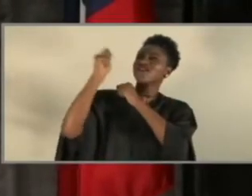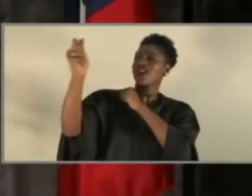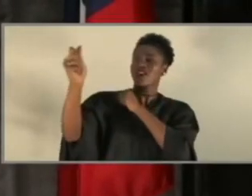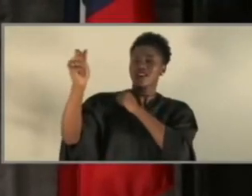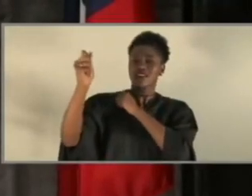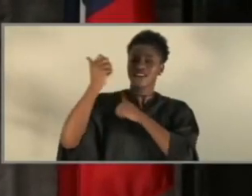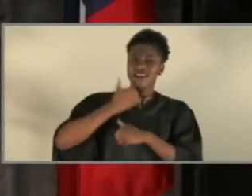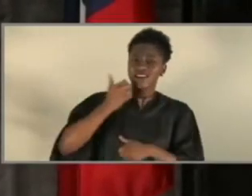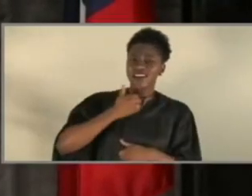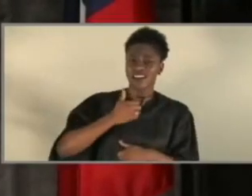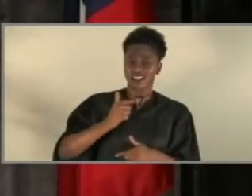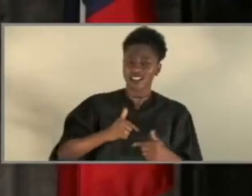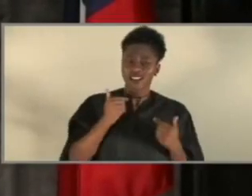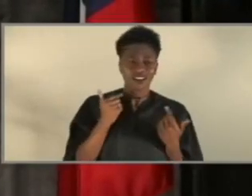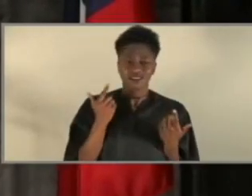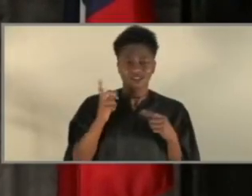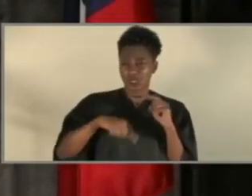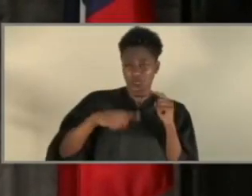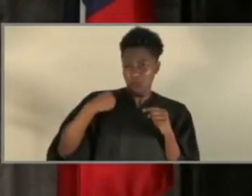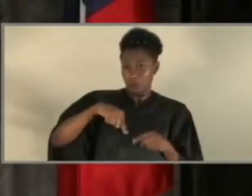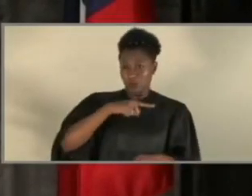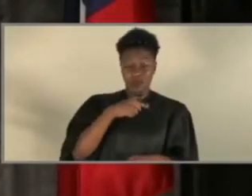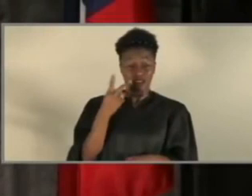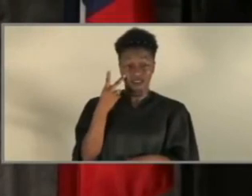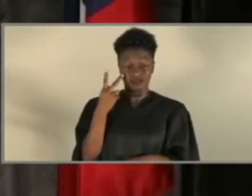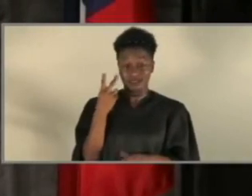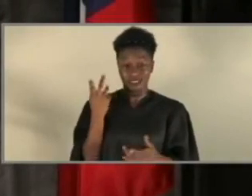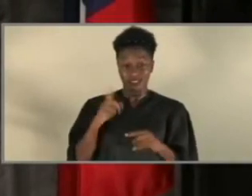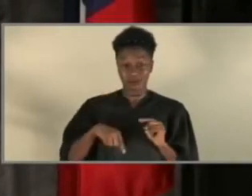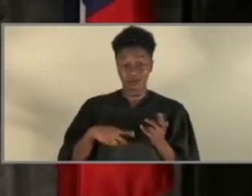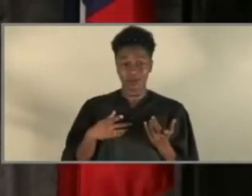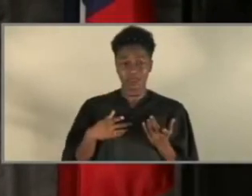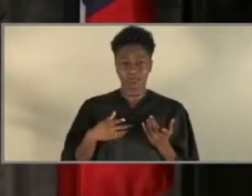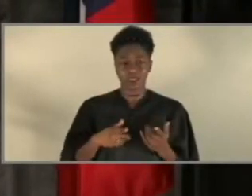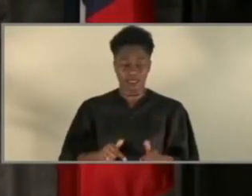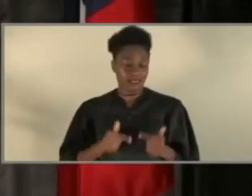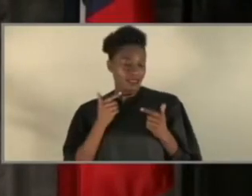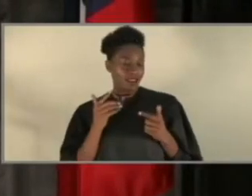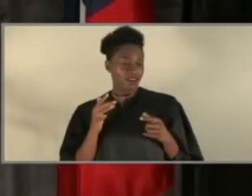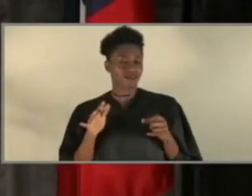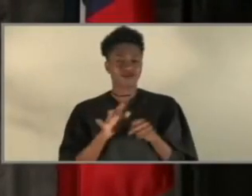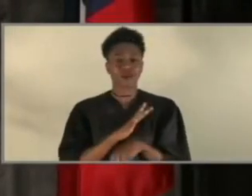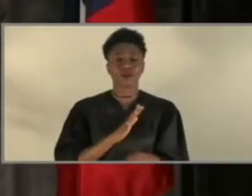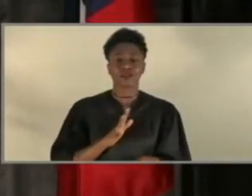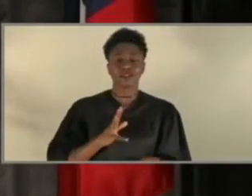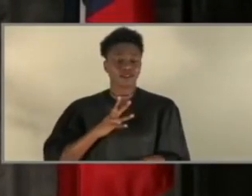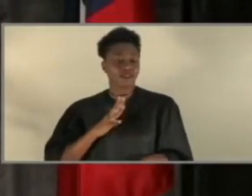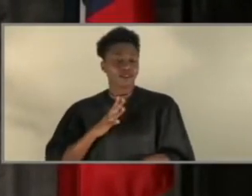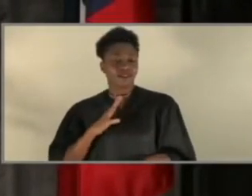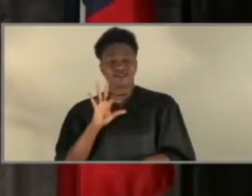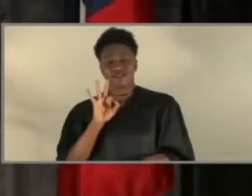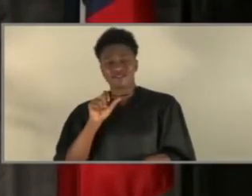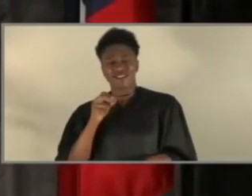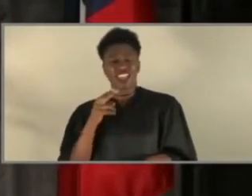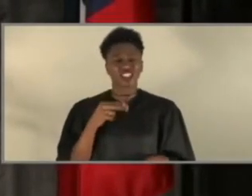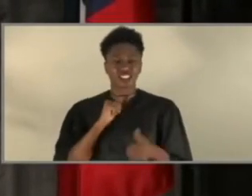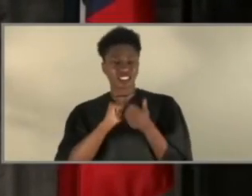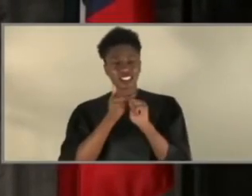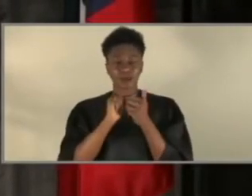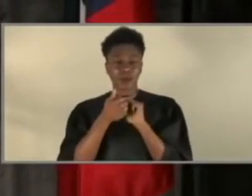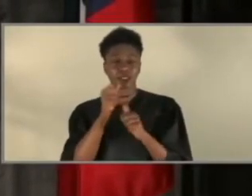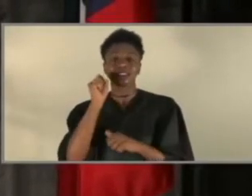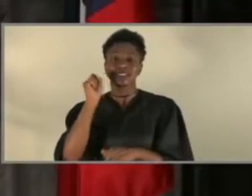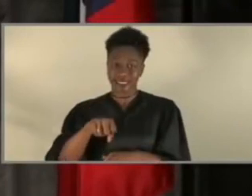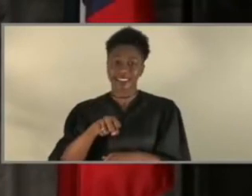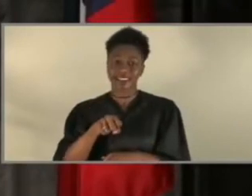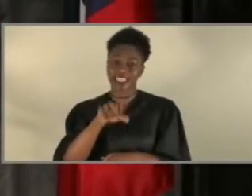beyond our everyday lives. Lives filled with fashion, sports, and yes, social media.